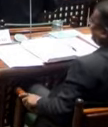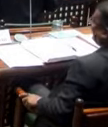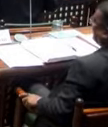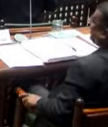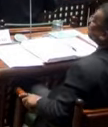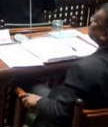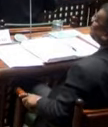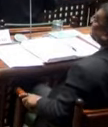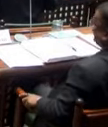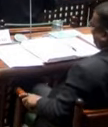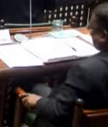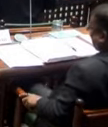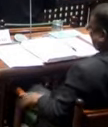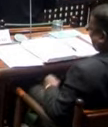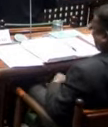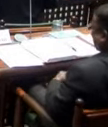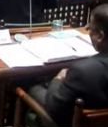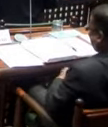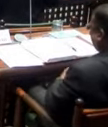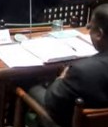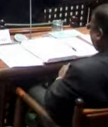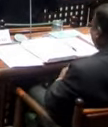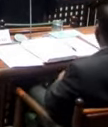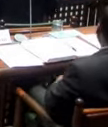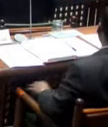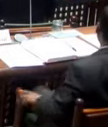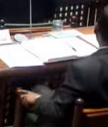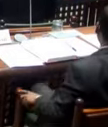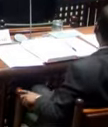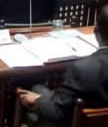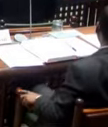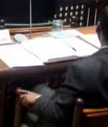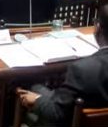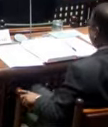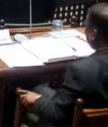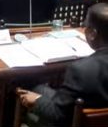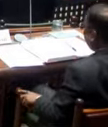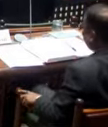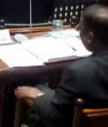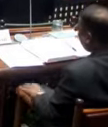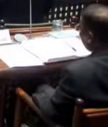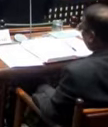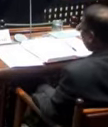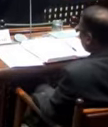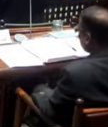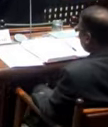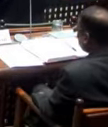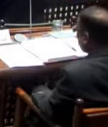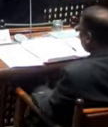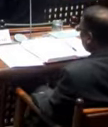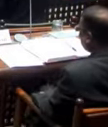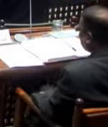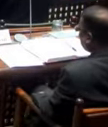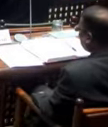Thank you, Mr. Speaker. Sir. Struggle with paying mortgages, which will soon return. Mr. Speaker, Honourable Prime Minister,